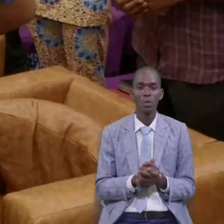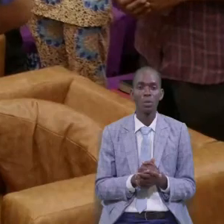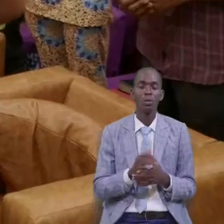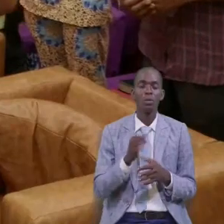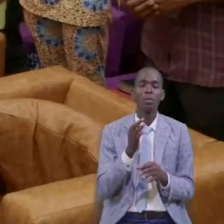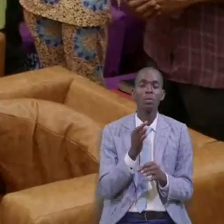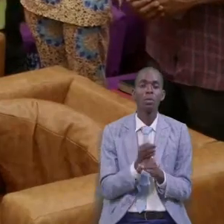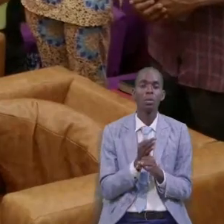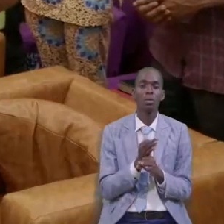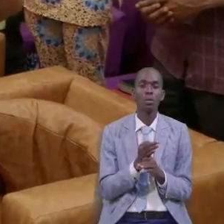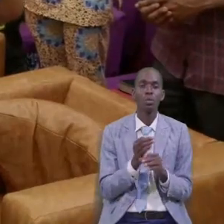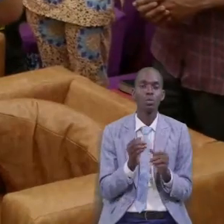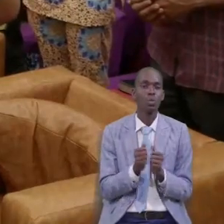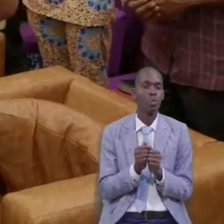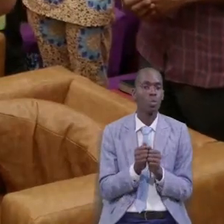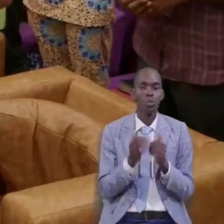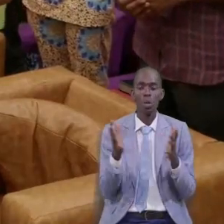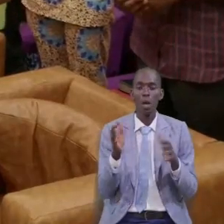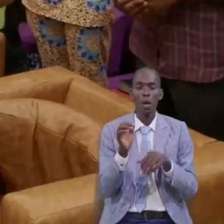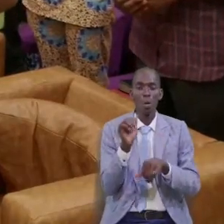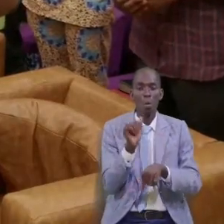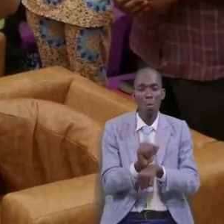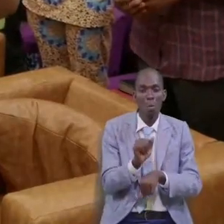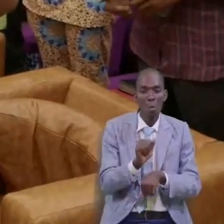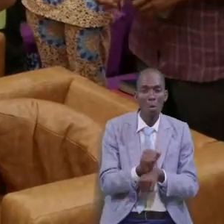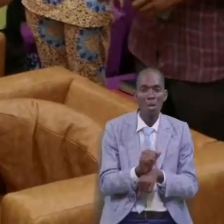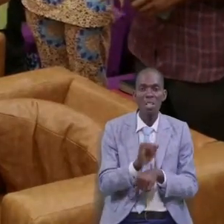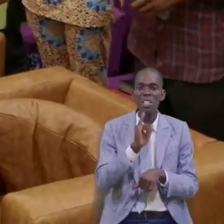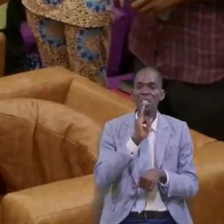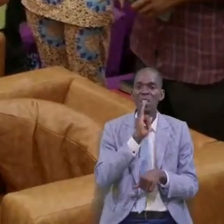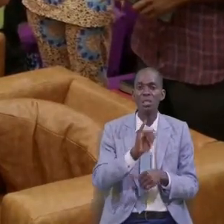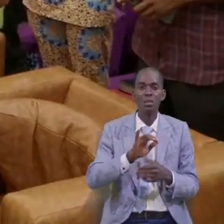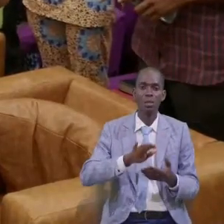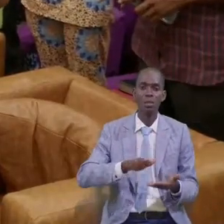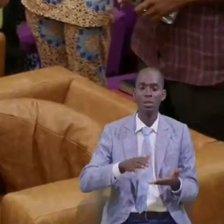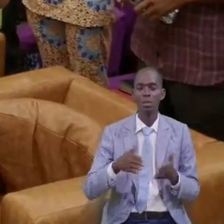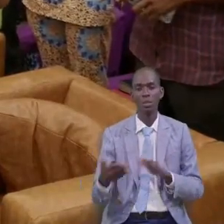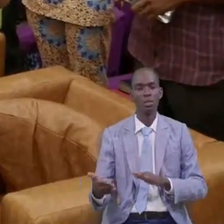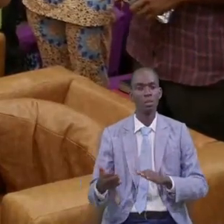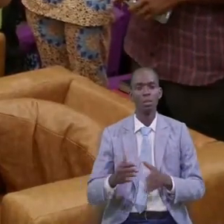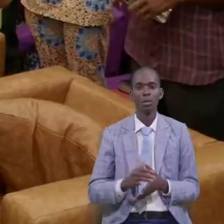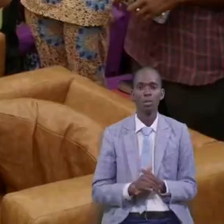Faith without works is dead.